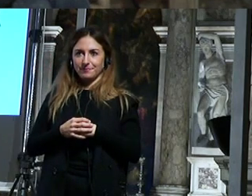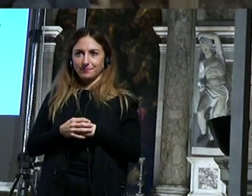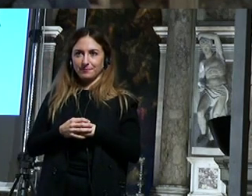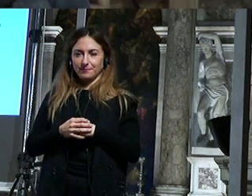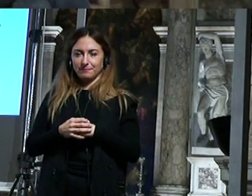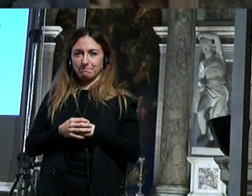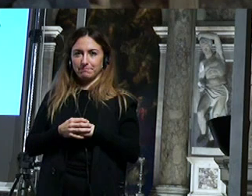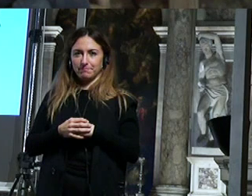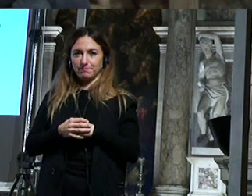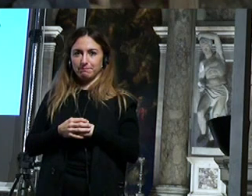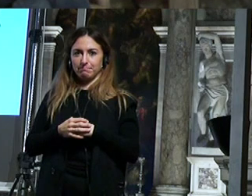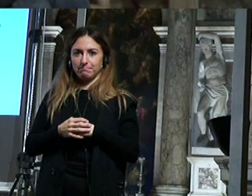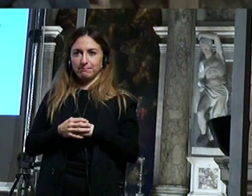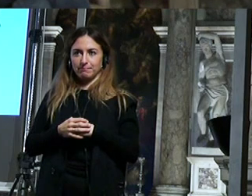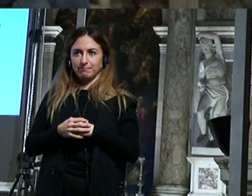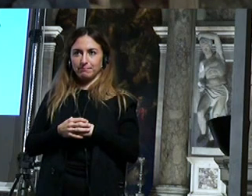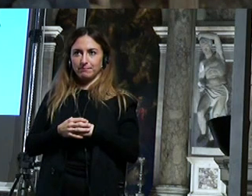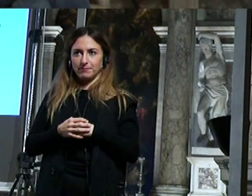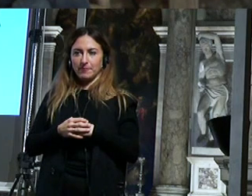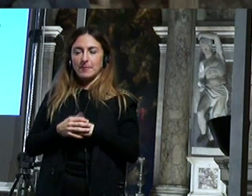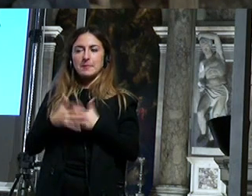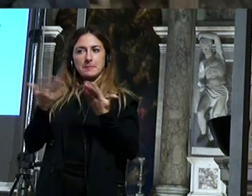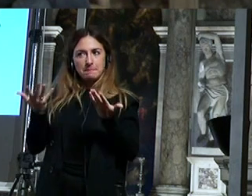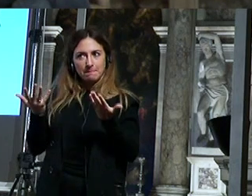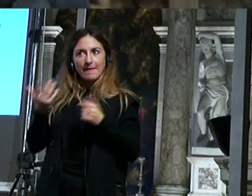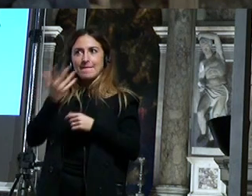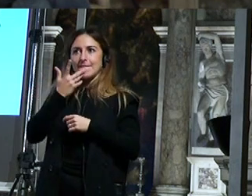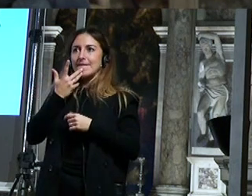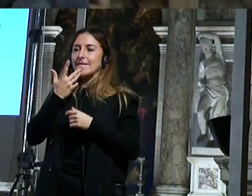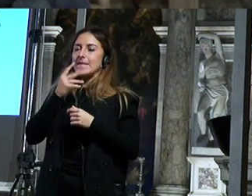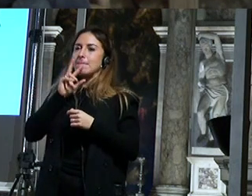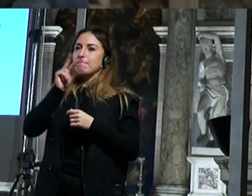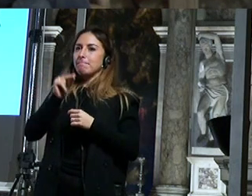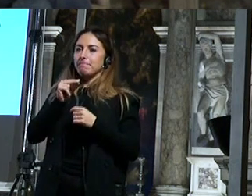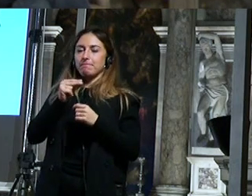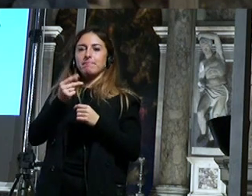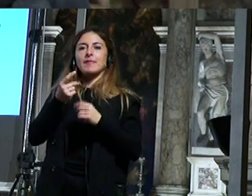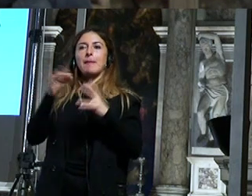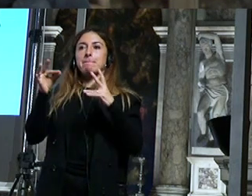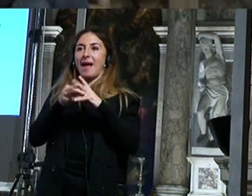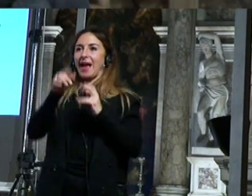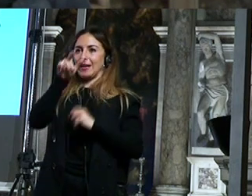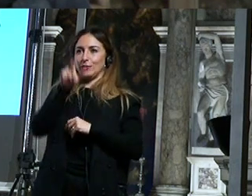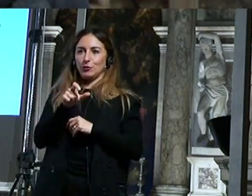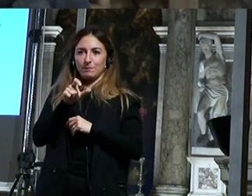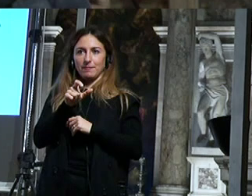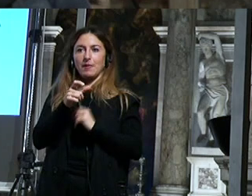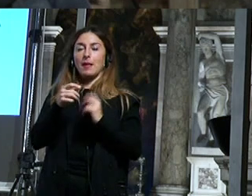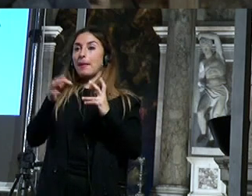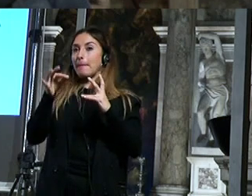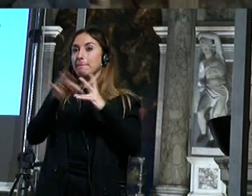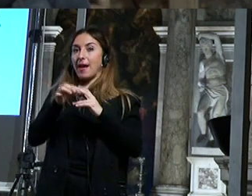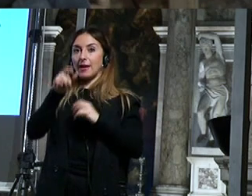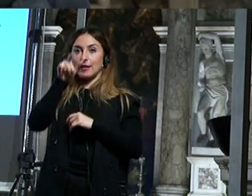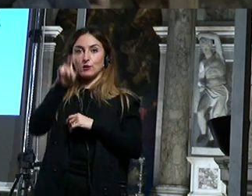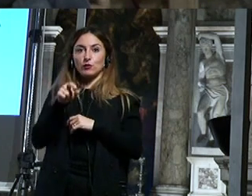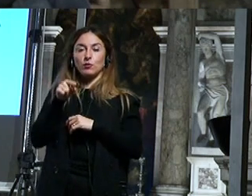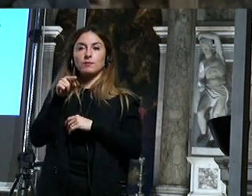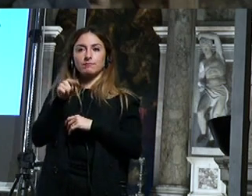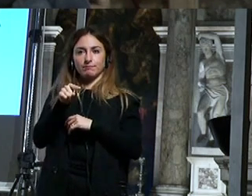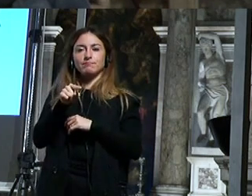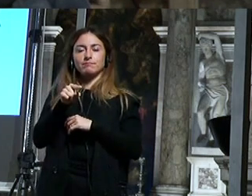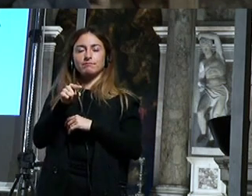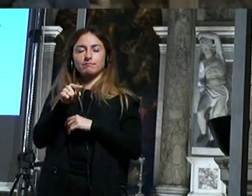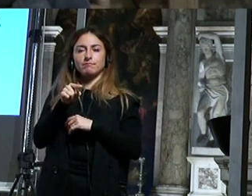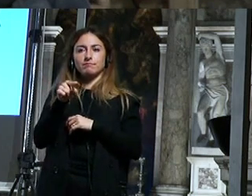let me go to the husband. The husband is the gift of the unexpected.